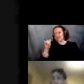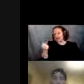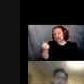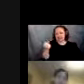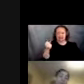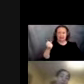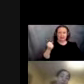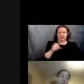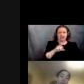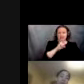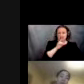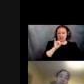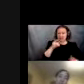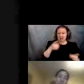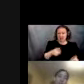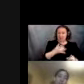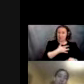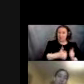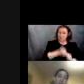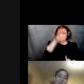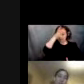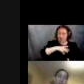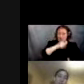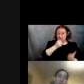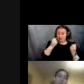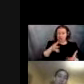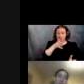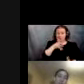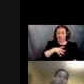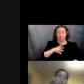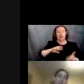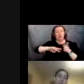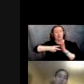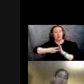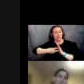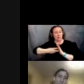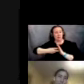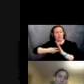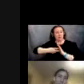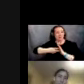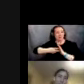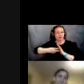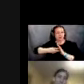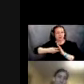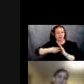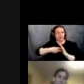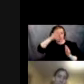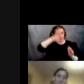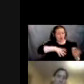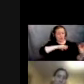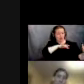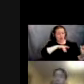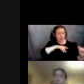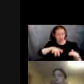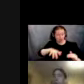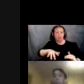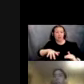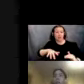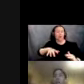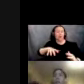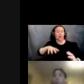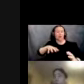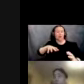far between. So a lot of the children of these men and women were also intermarrying